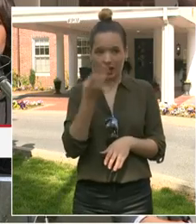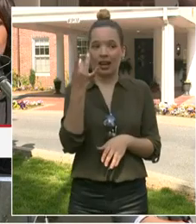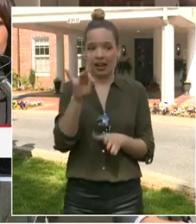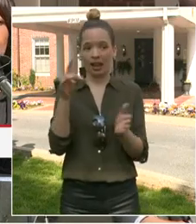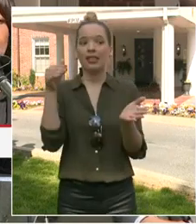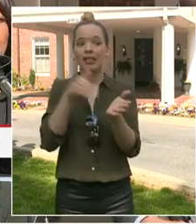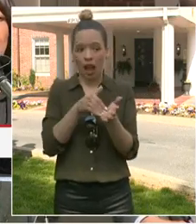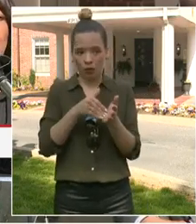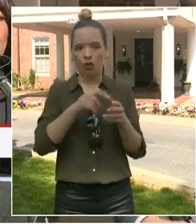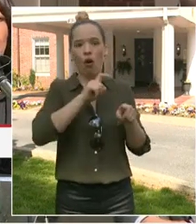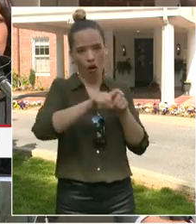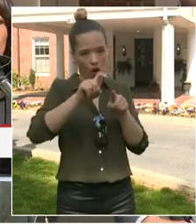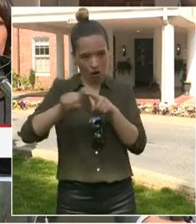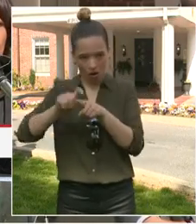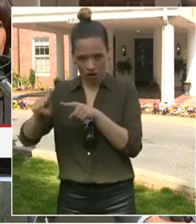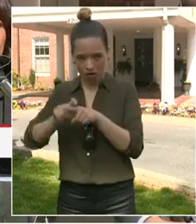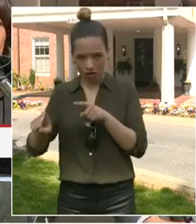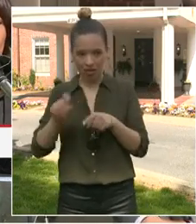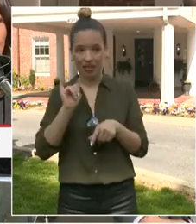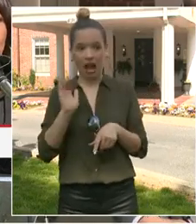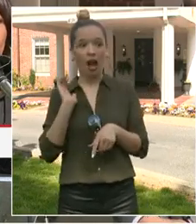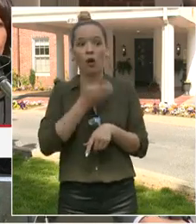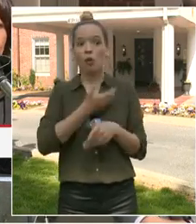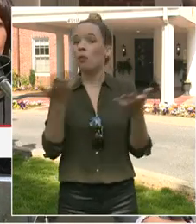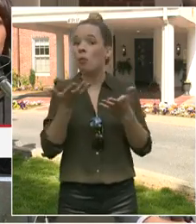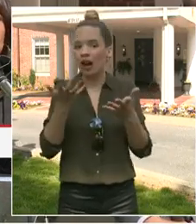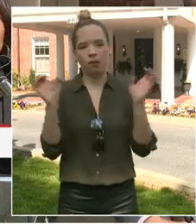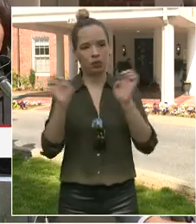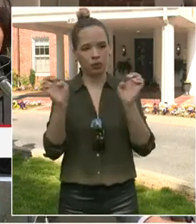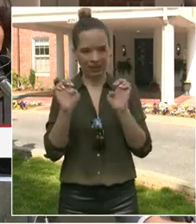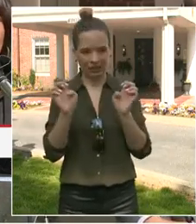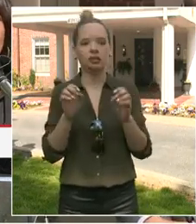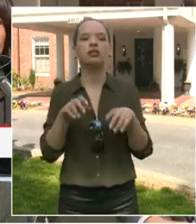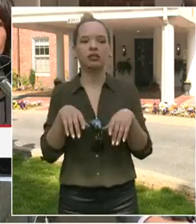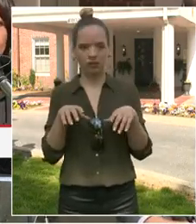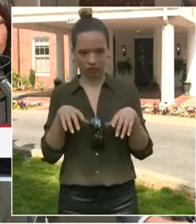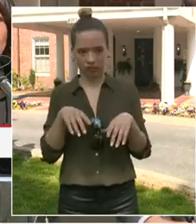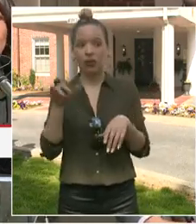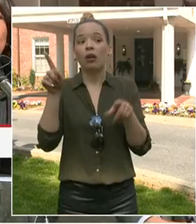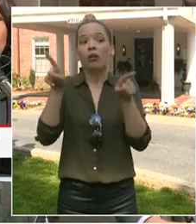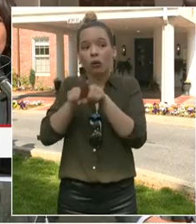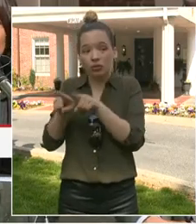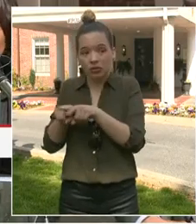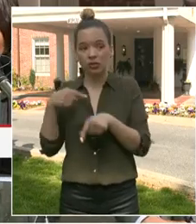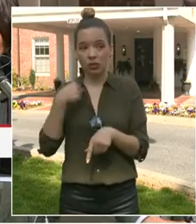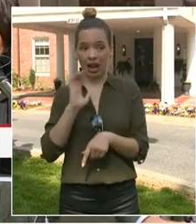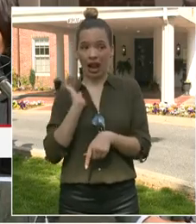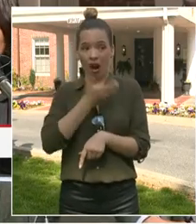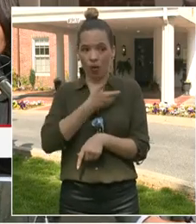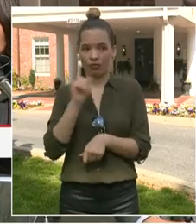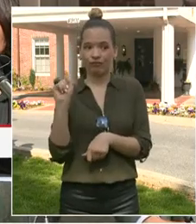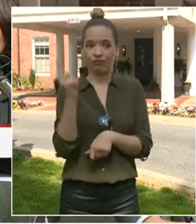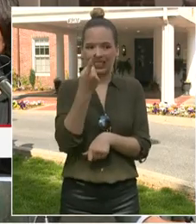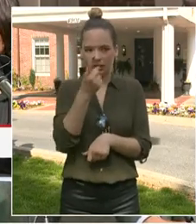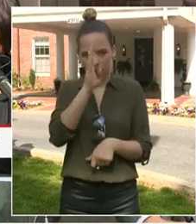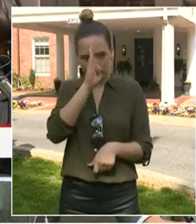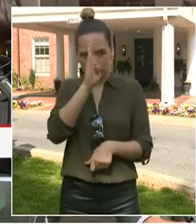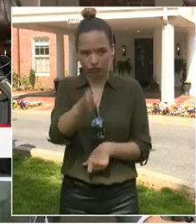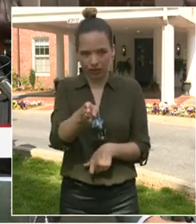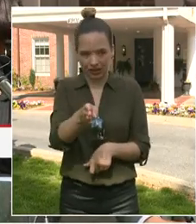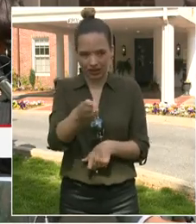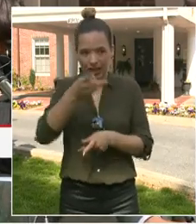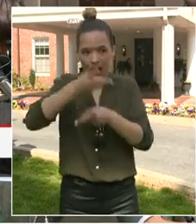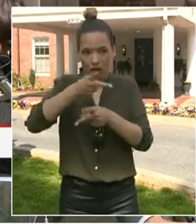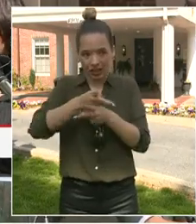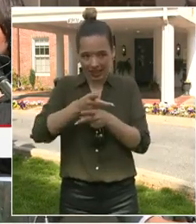getting ready to open the district's first sobering center this year, which will address capacity issues in our